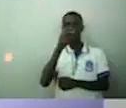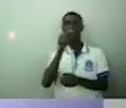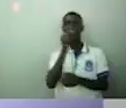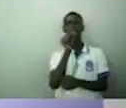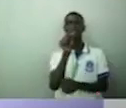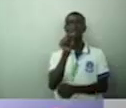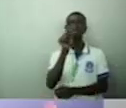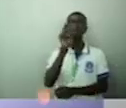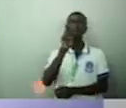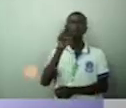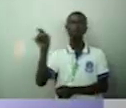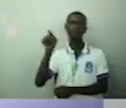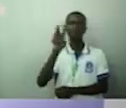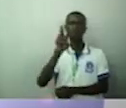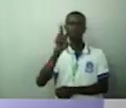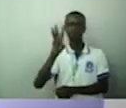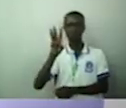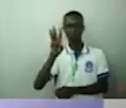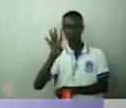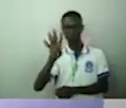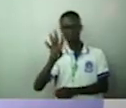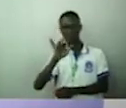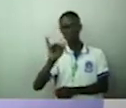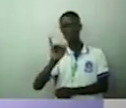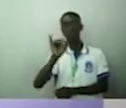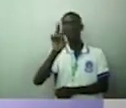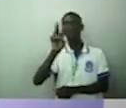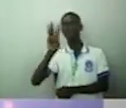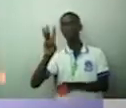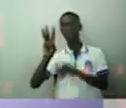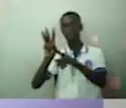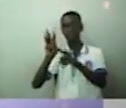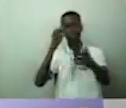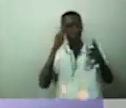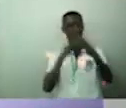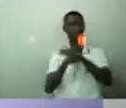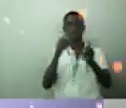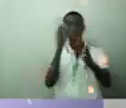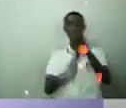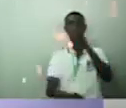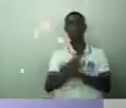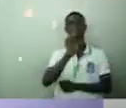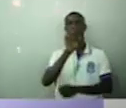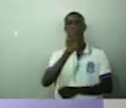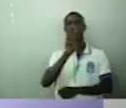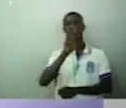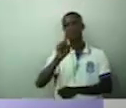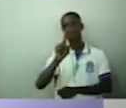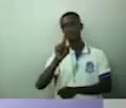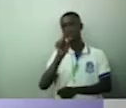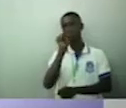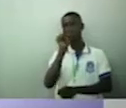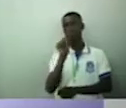24, and then verse 26 as well. Revelation chapter 21, verse 22 to